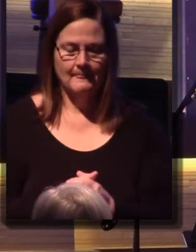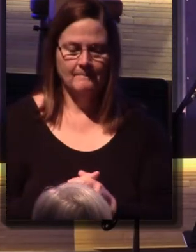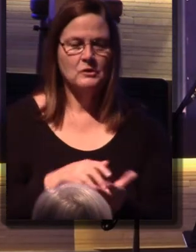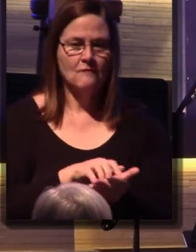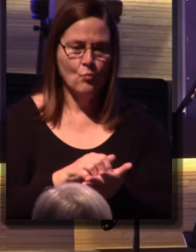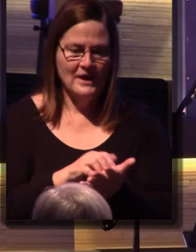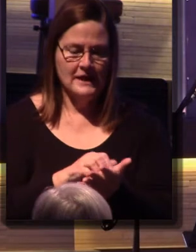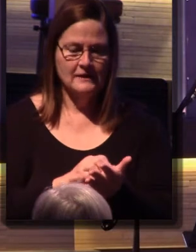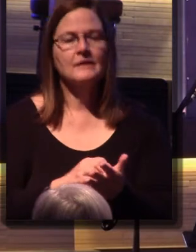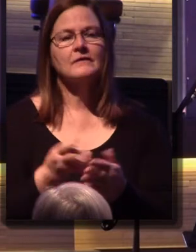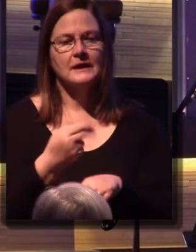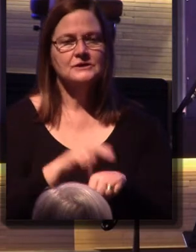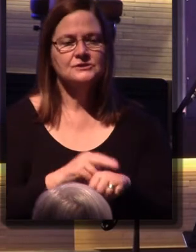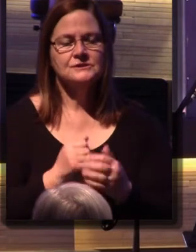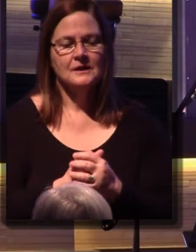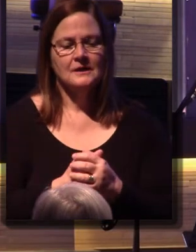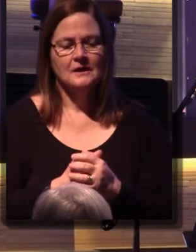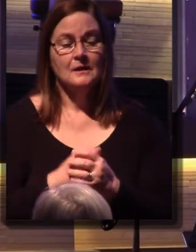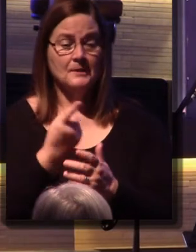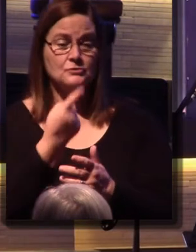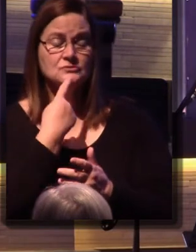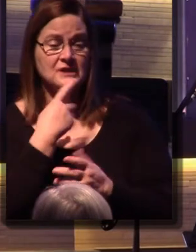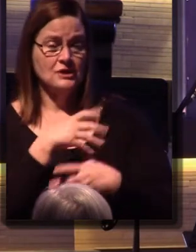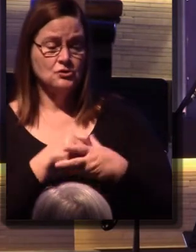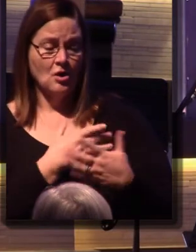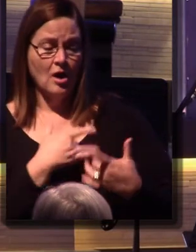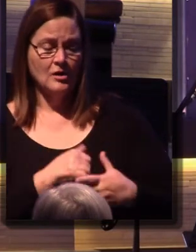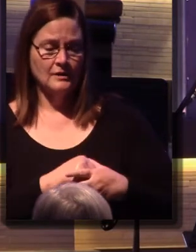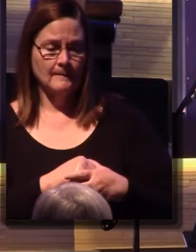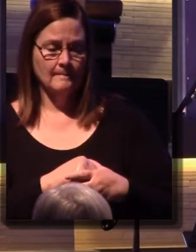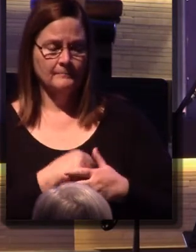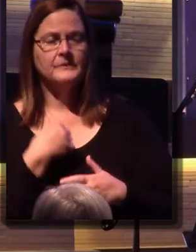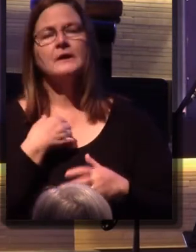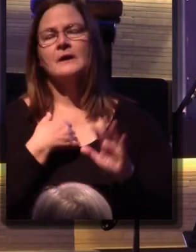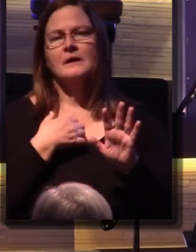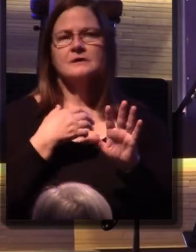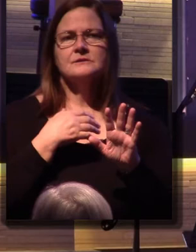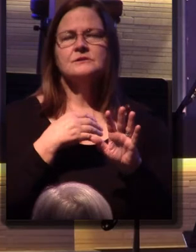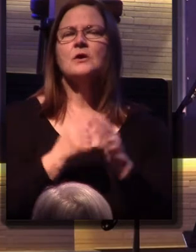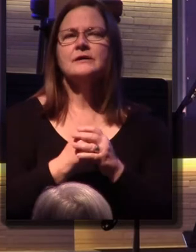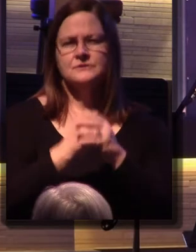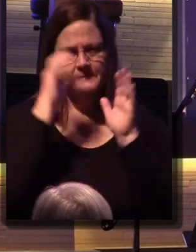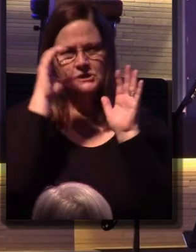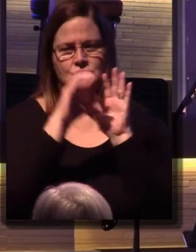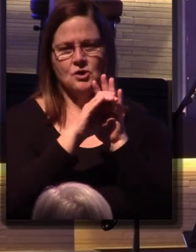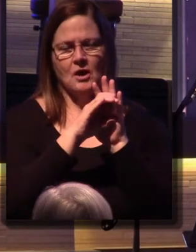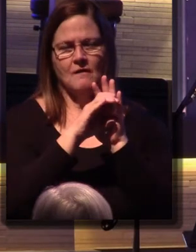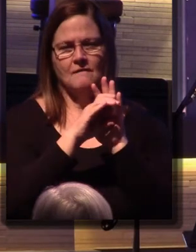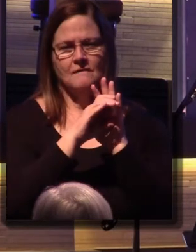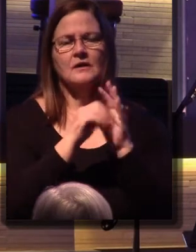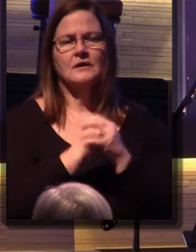You've been cut down to the earth. You have weakened the nations. But you said in your heart, So here's a picture